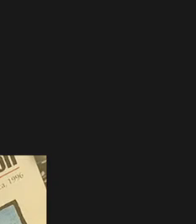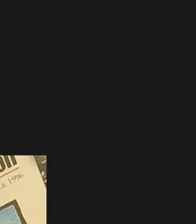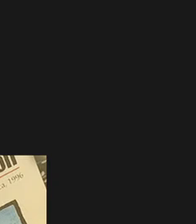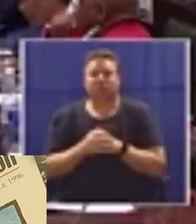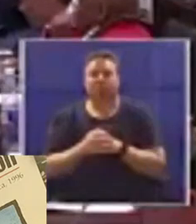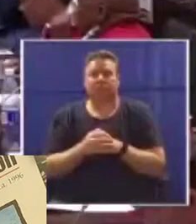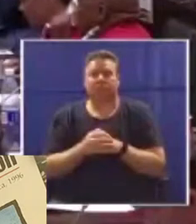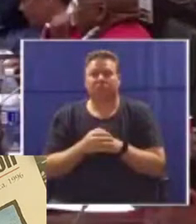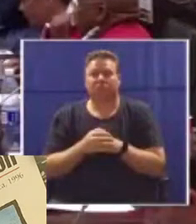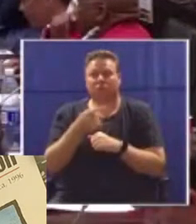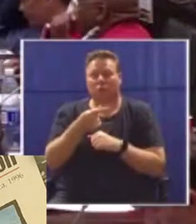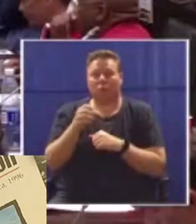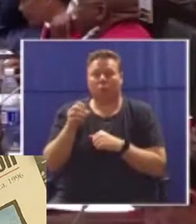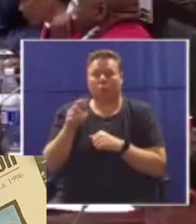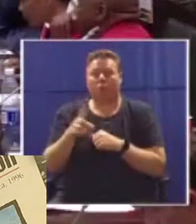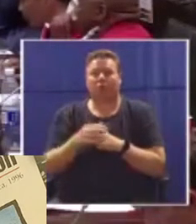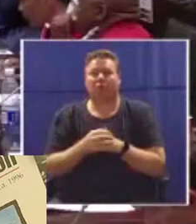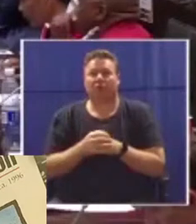Good.